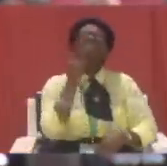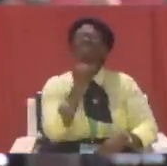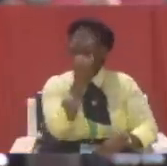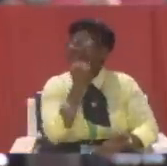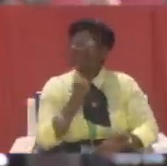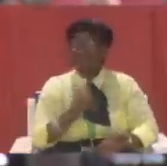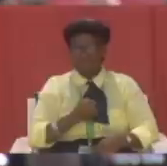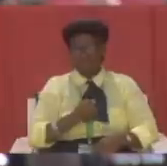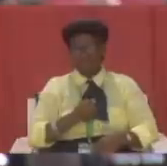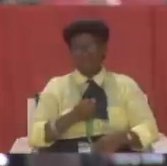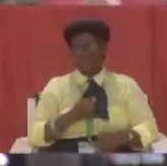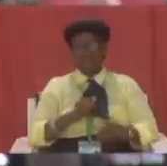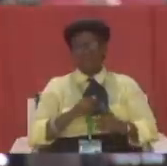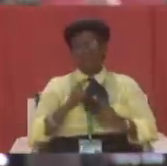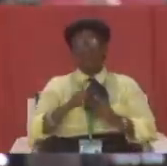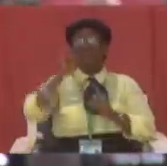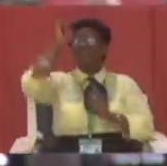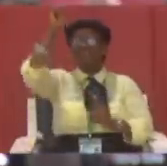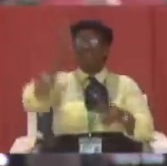Then he asked me a question.